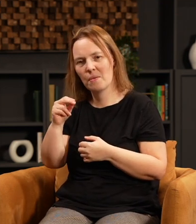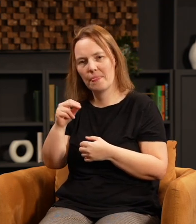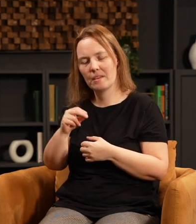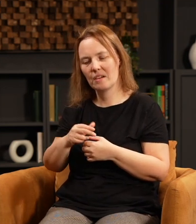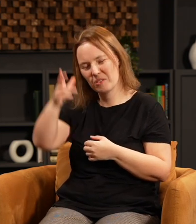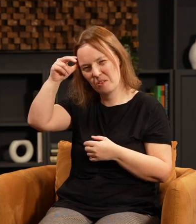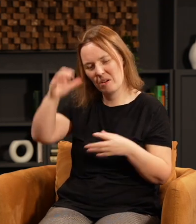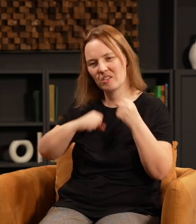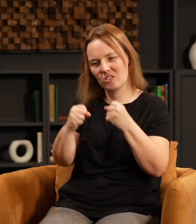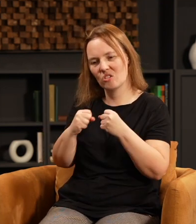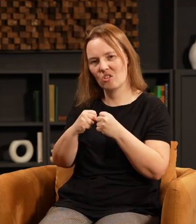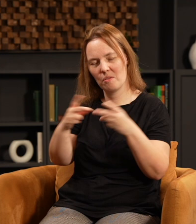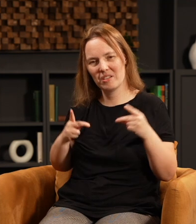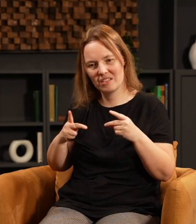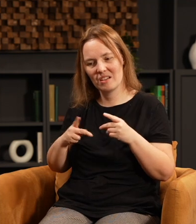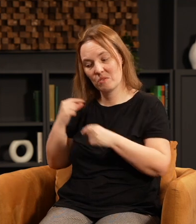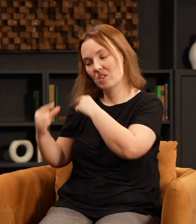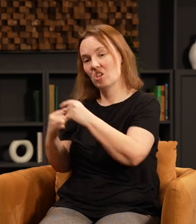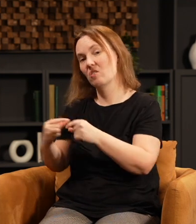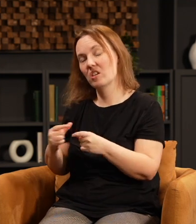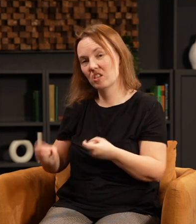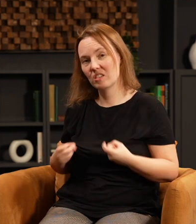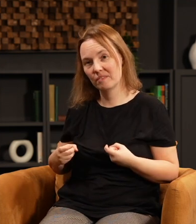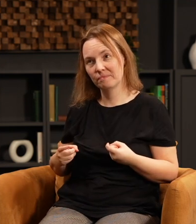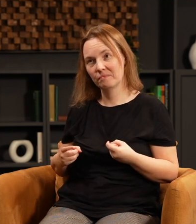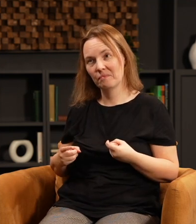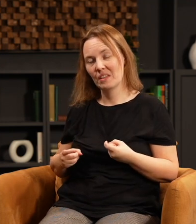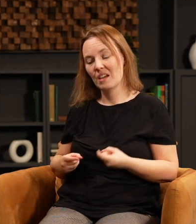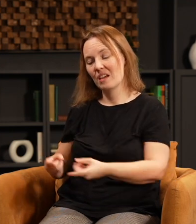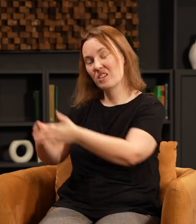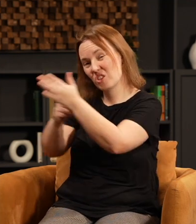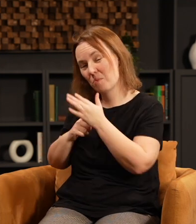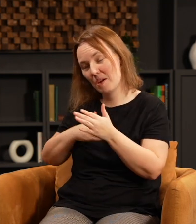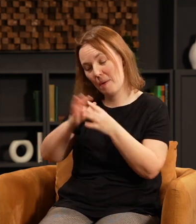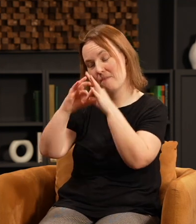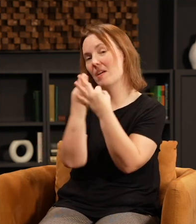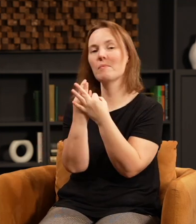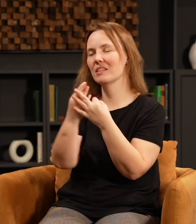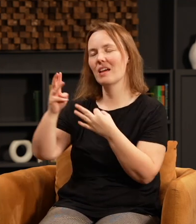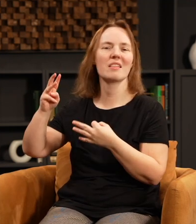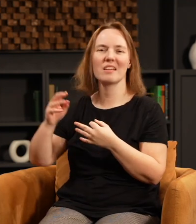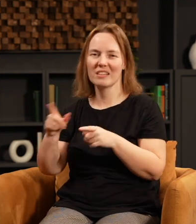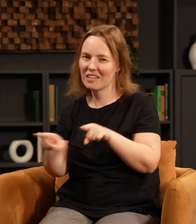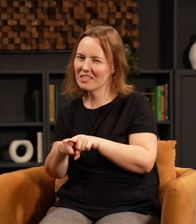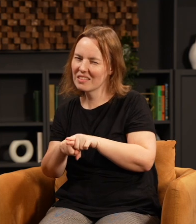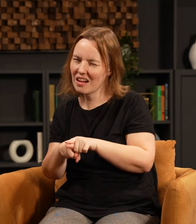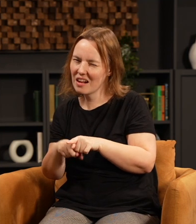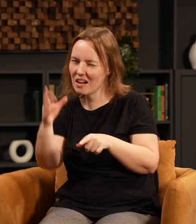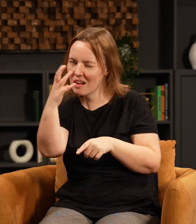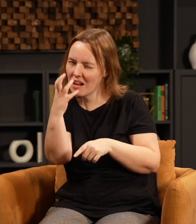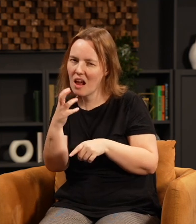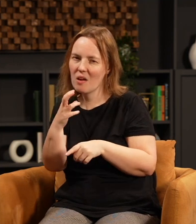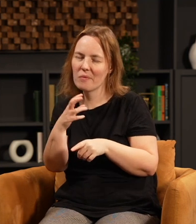a generational sin because it began to show me in my family where that same moodiness was there. I began to see how the enemy worked and how that